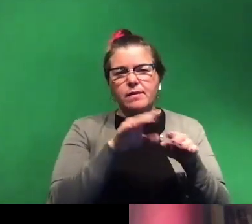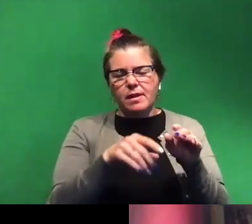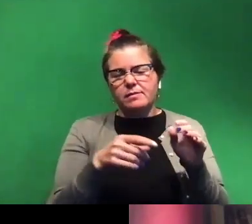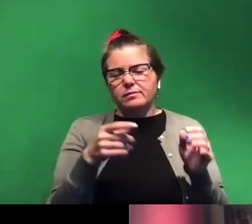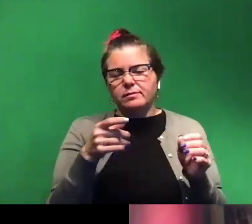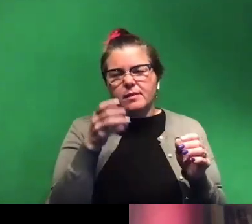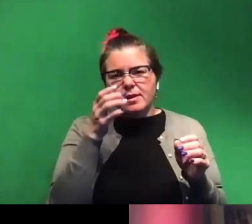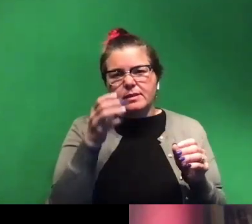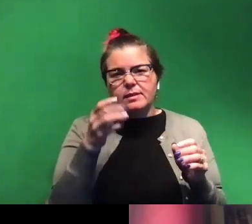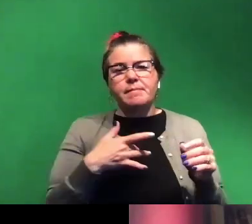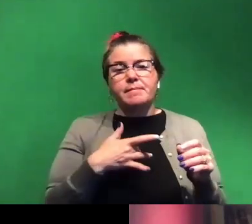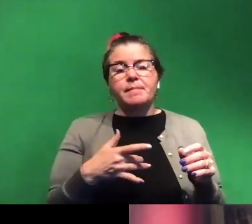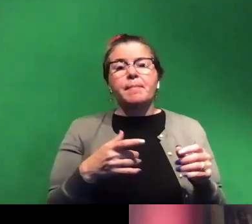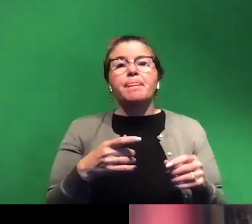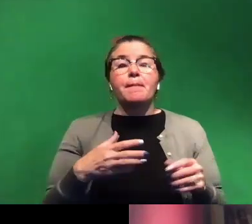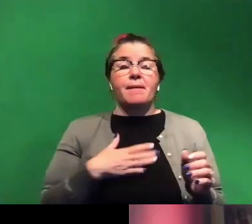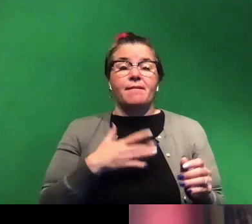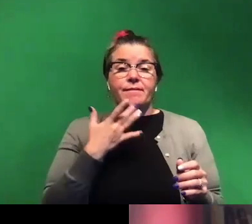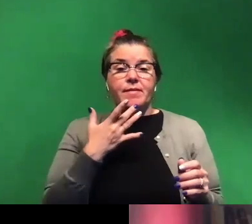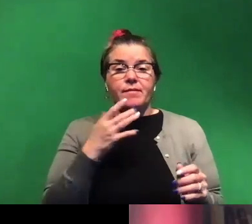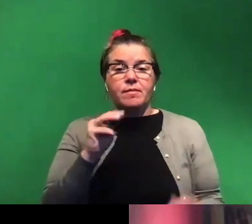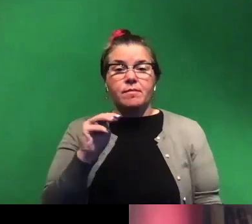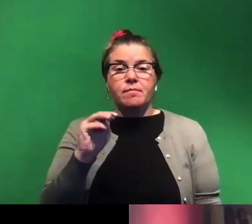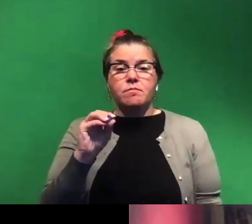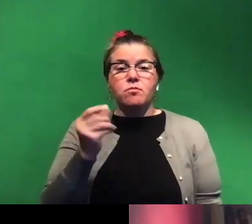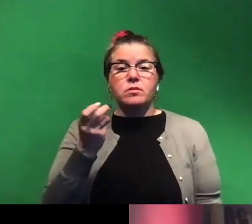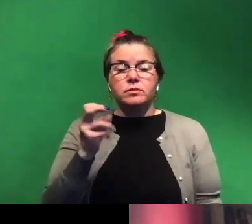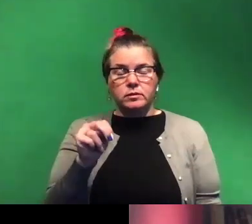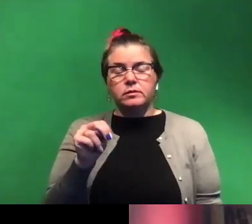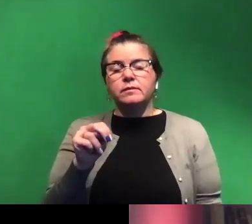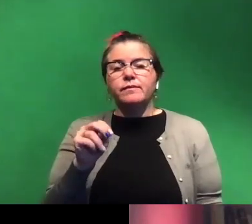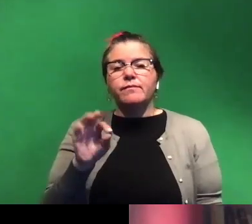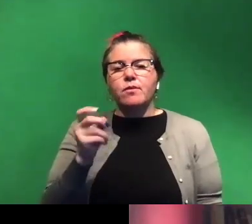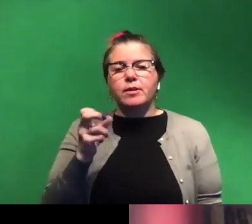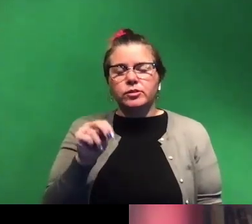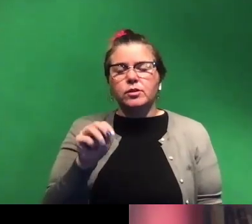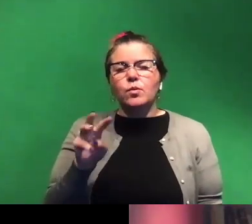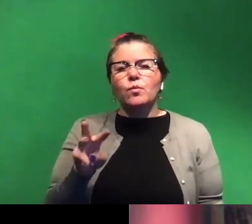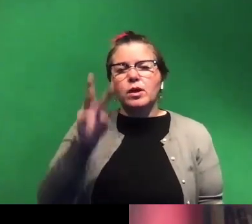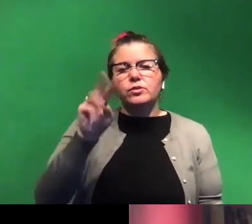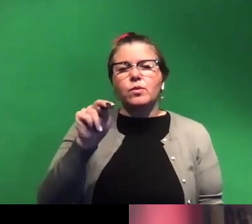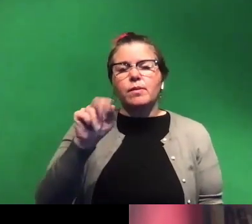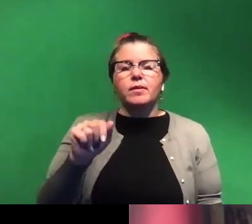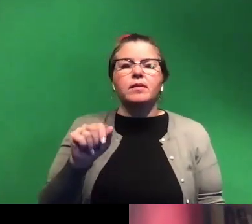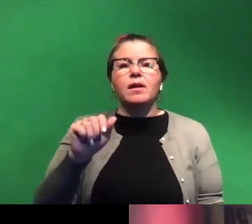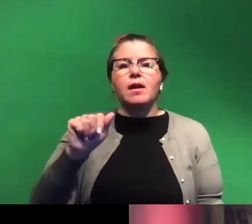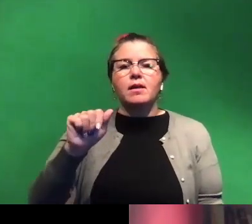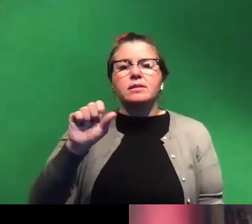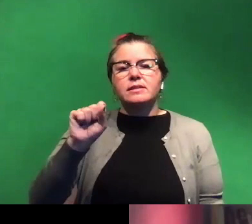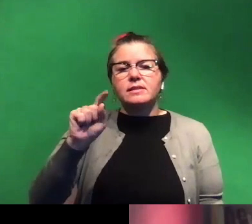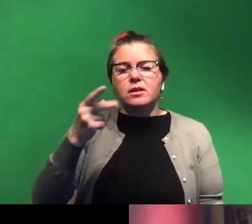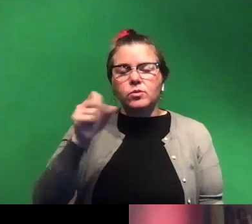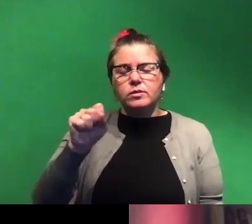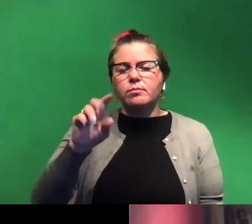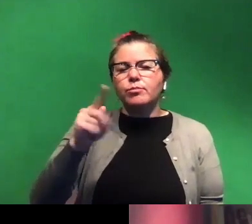a formation, for example, one of my favorites is the Morrison Formation of Western North America. So that's where you get like Allosaurus, Stegosaurus, Brontosaurus, all those